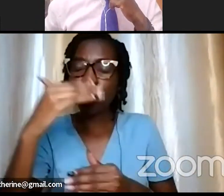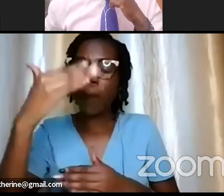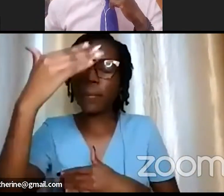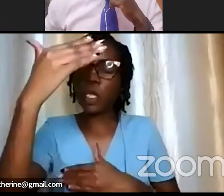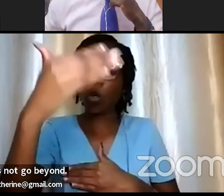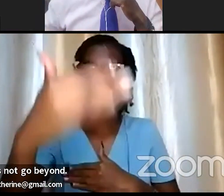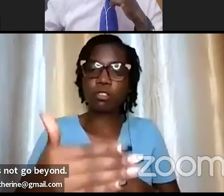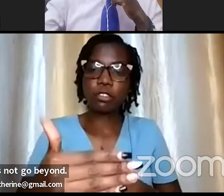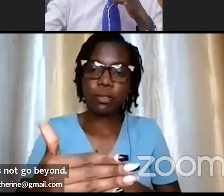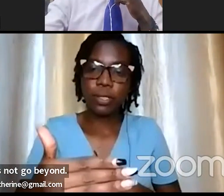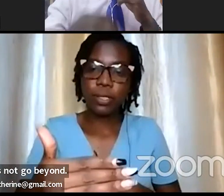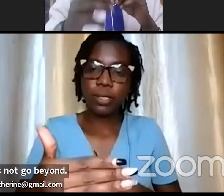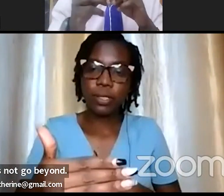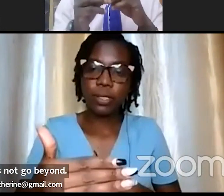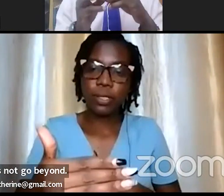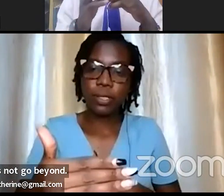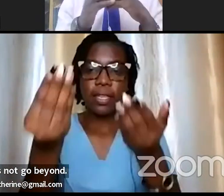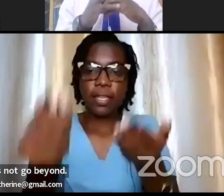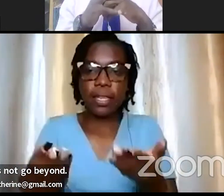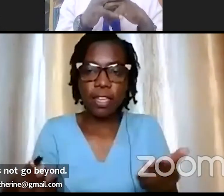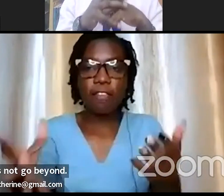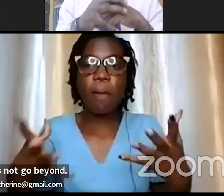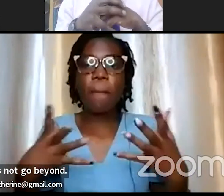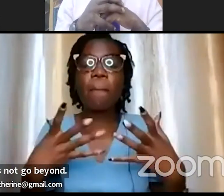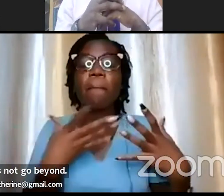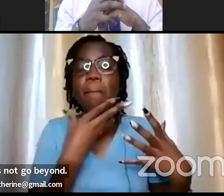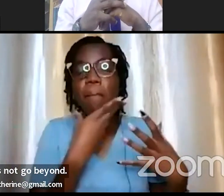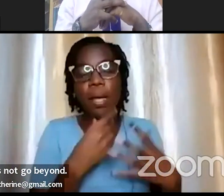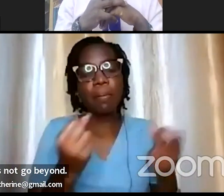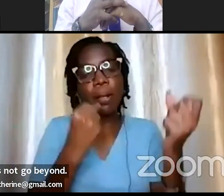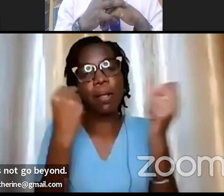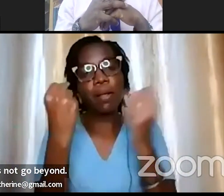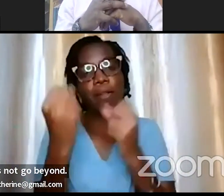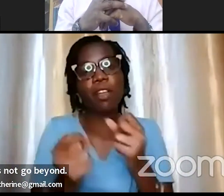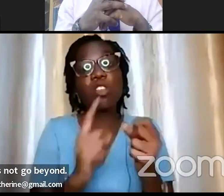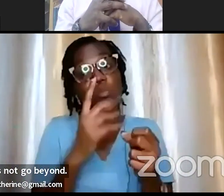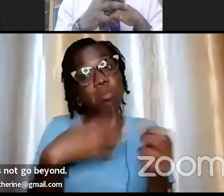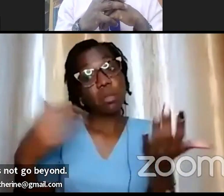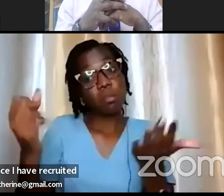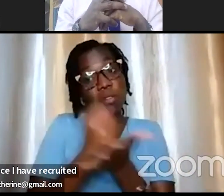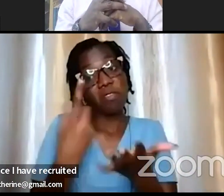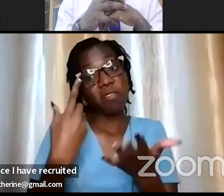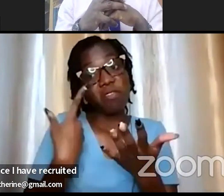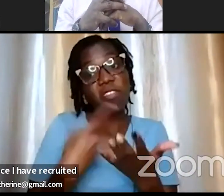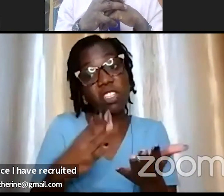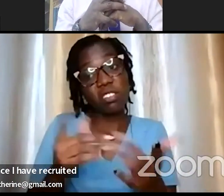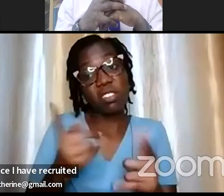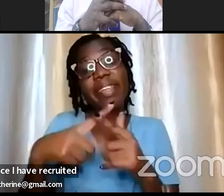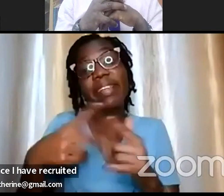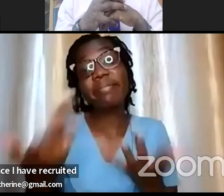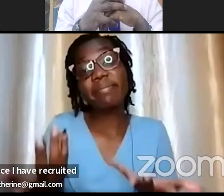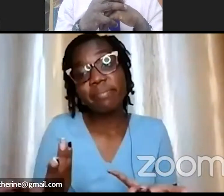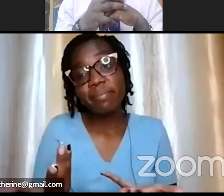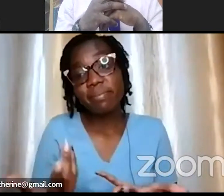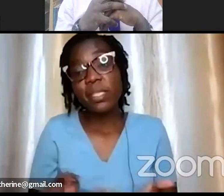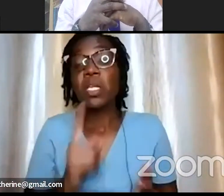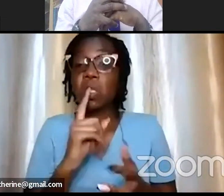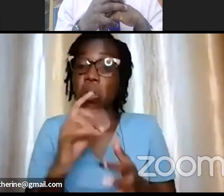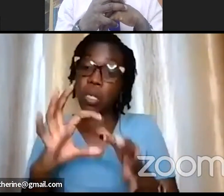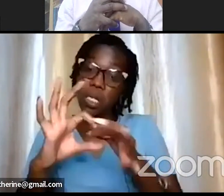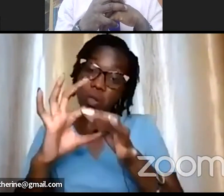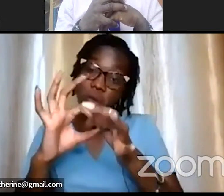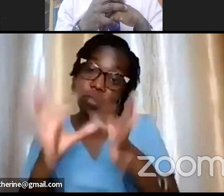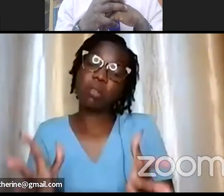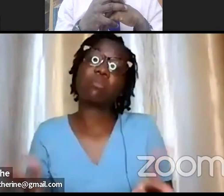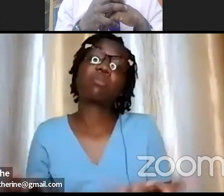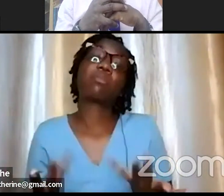providing the manpower, because once I have recruited, then what? That is where now the disconnect comes in as